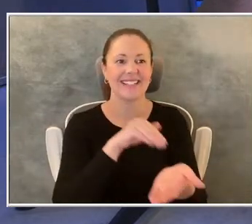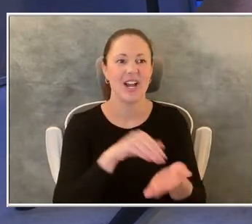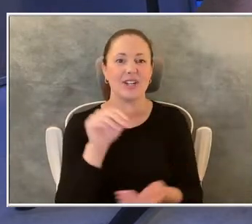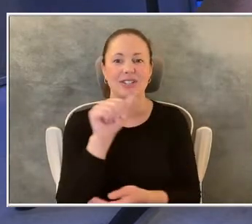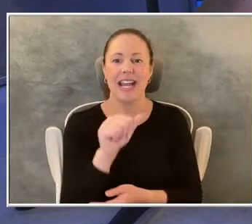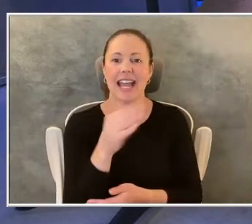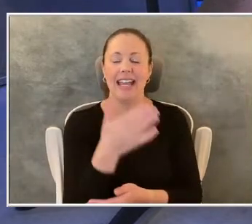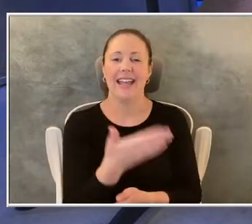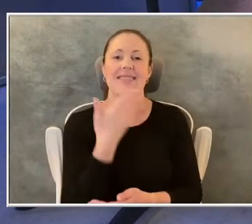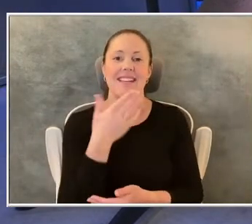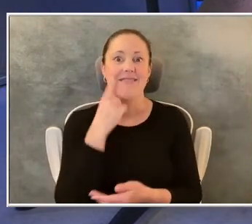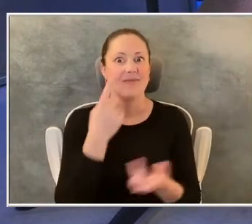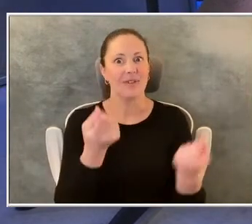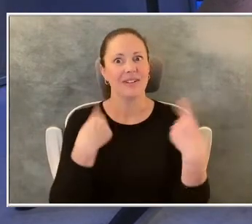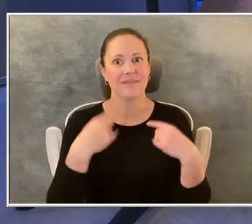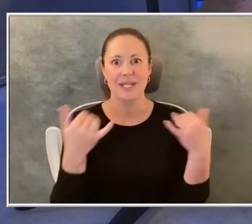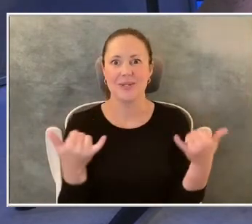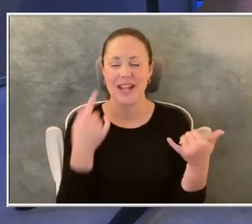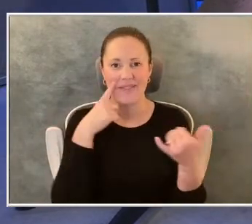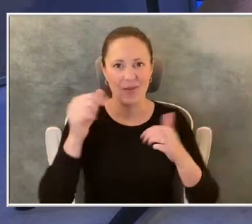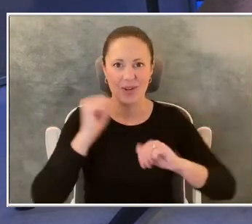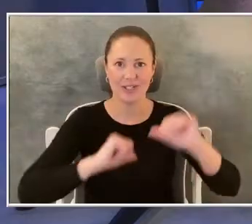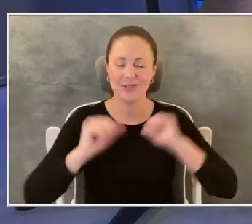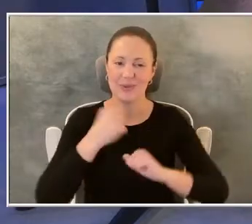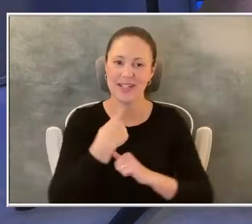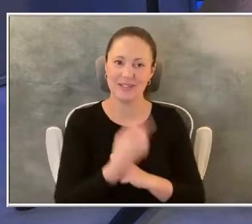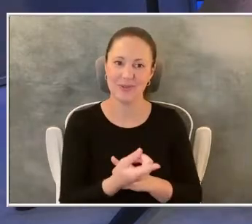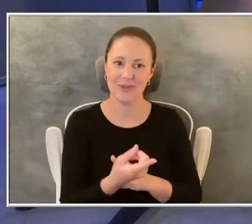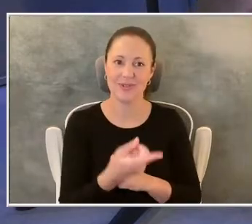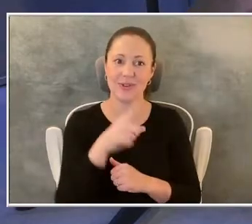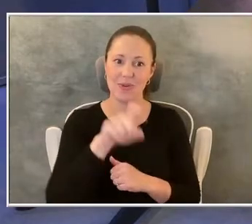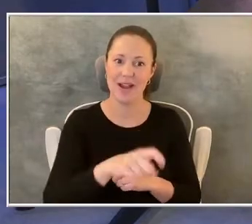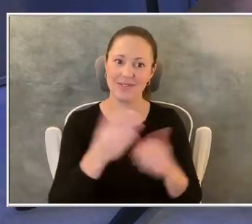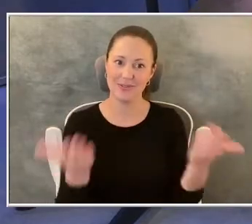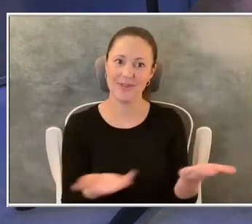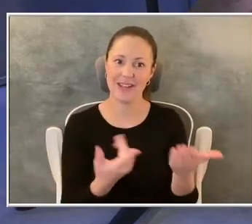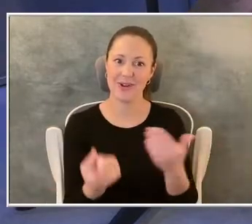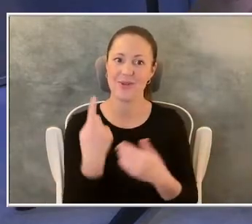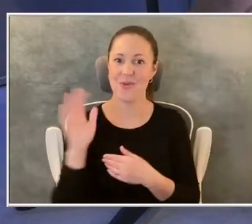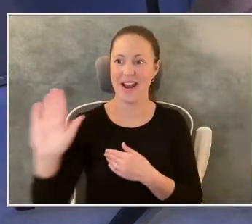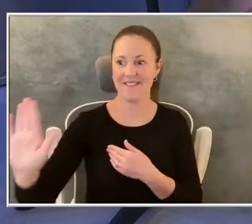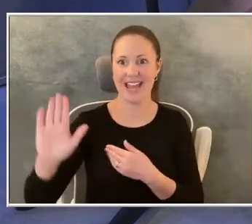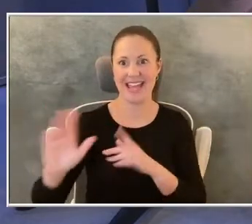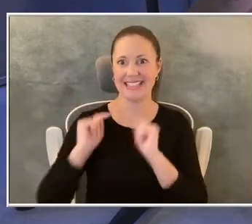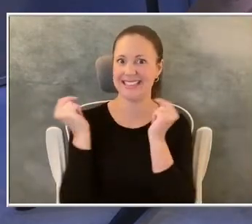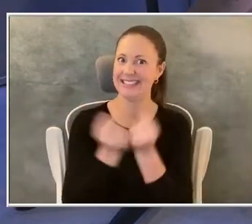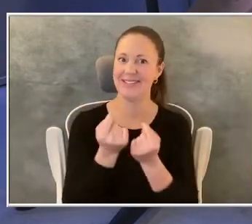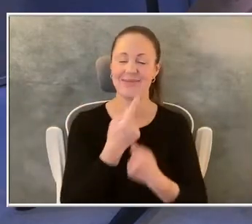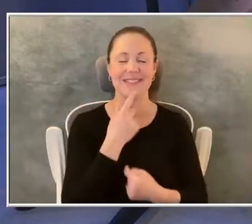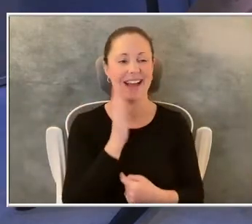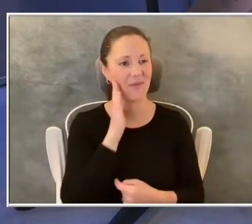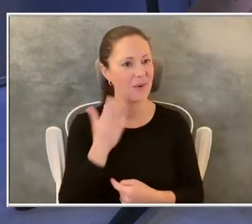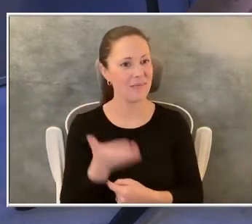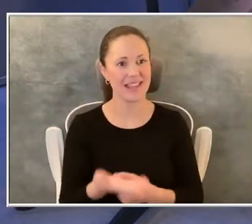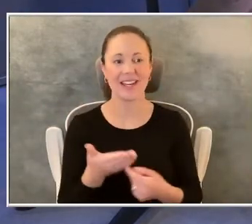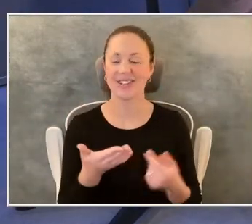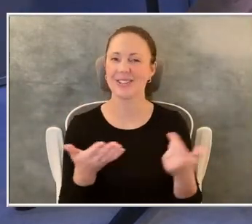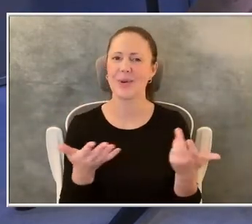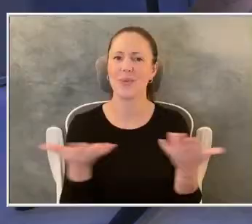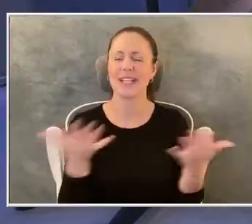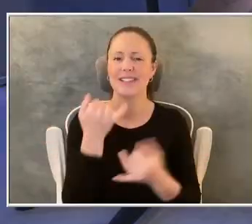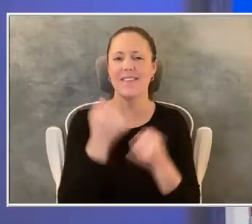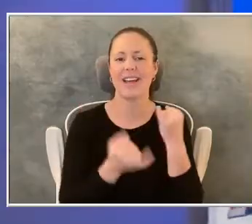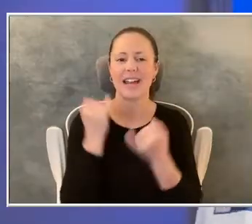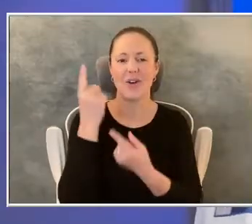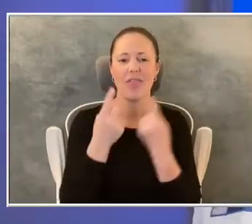you for being here today. I told you, I said, you got to be here. You're one of his boys. So No. you said, "I'll be there." So what's the big takeaway from our story? No, it